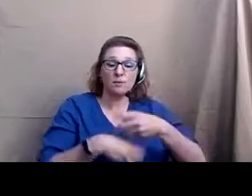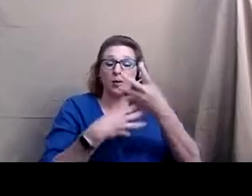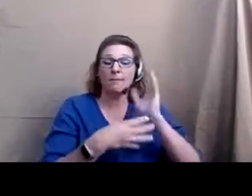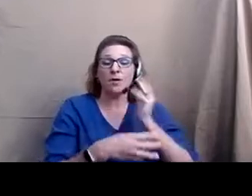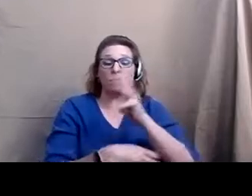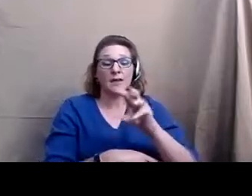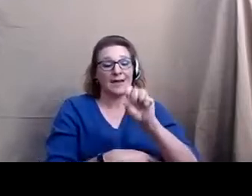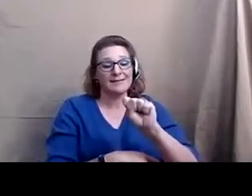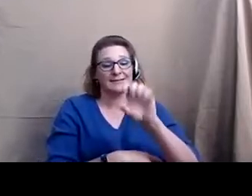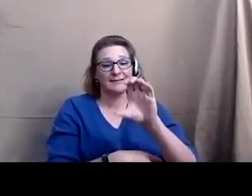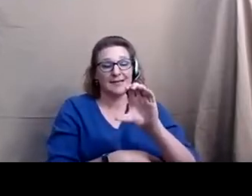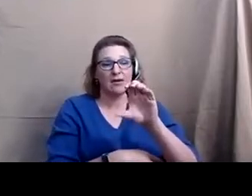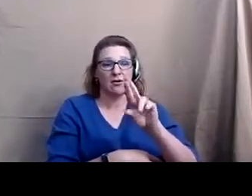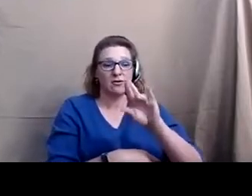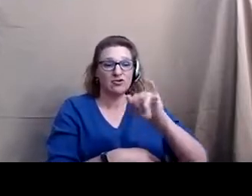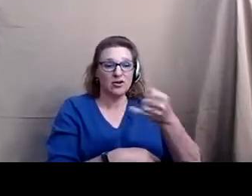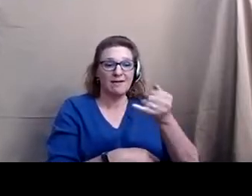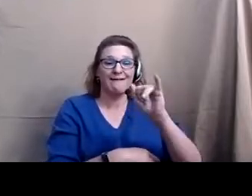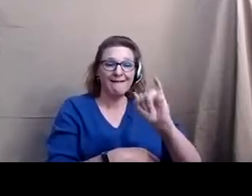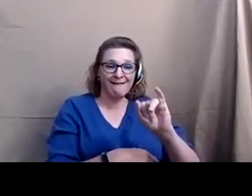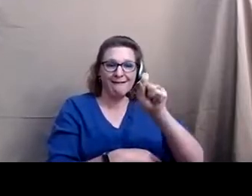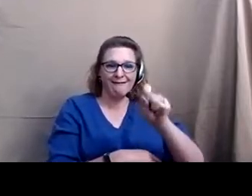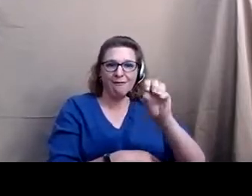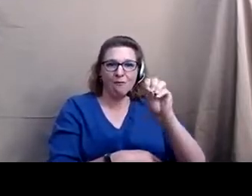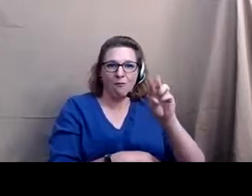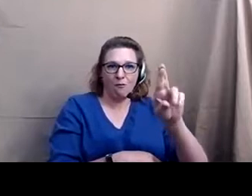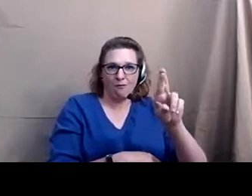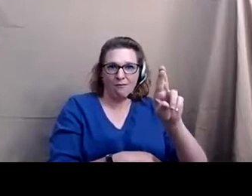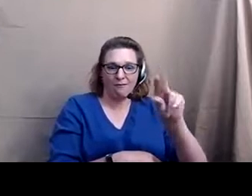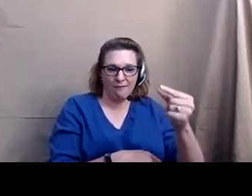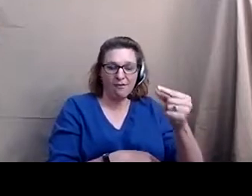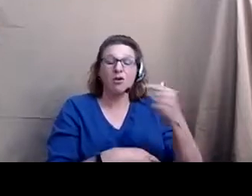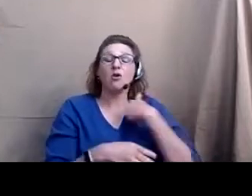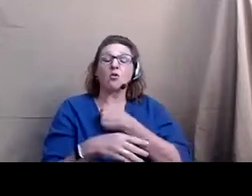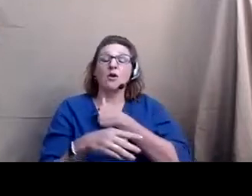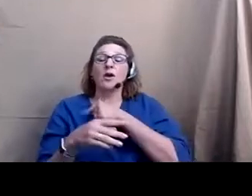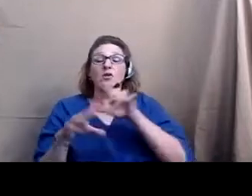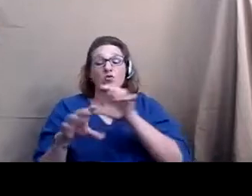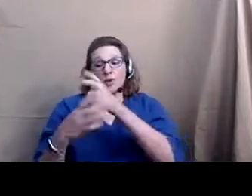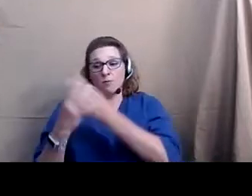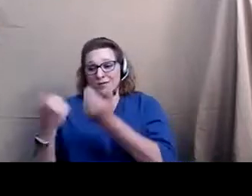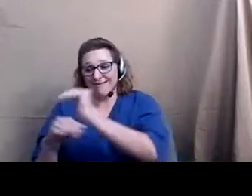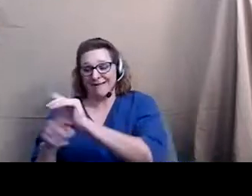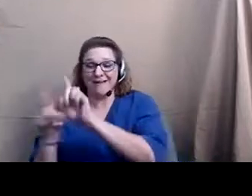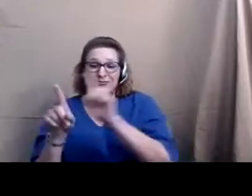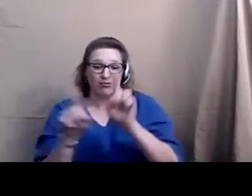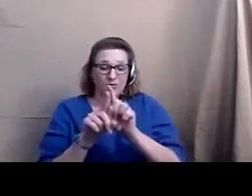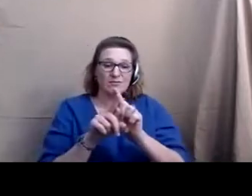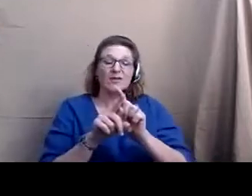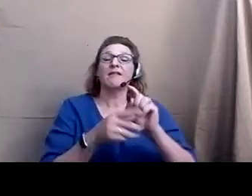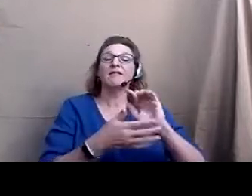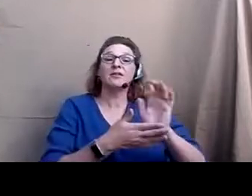SCRJI.org. In addition to tonight's event, we are launching a virtual series on restorative justice that we are very excited